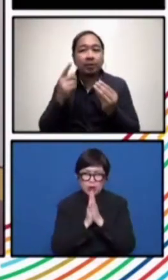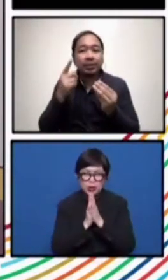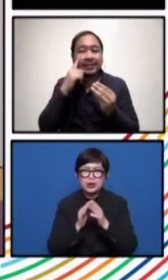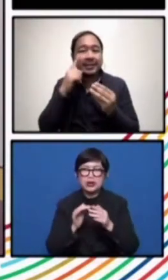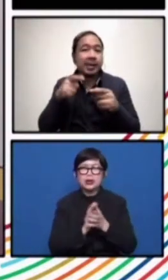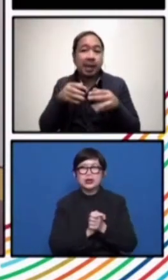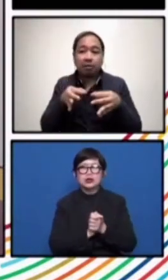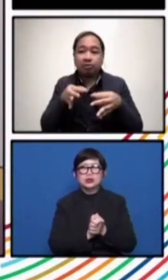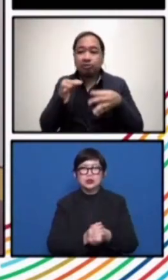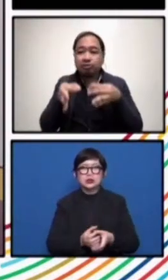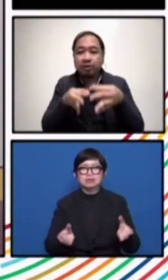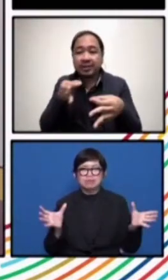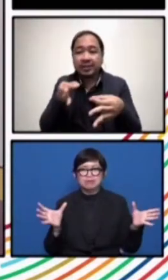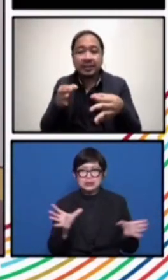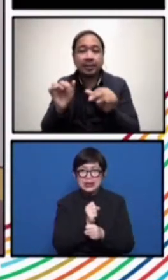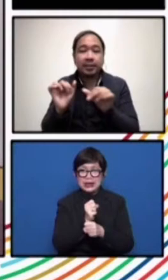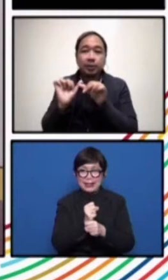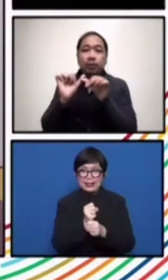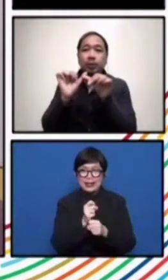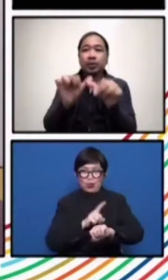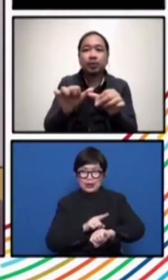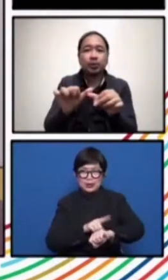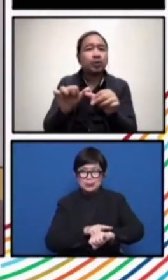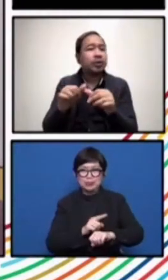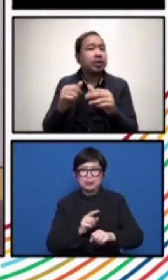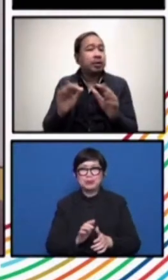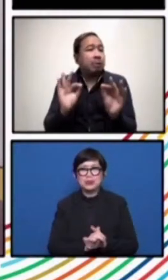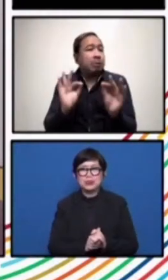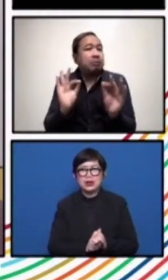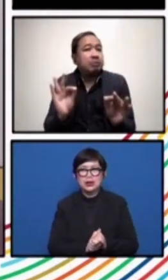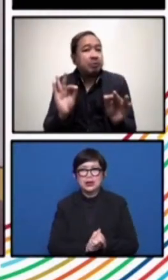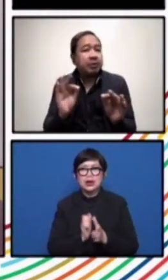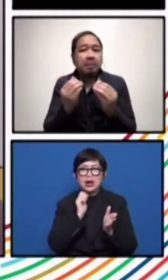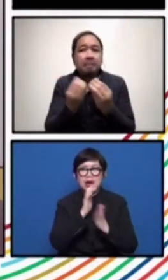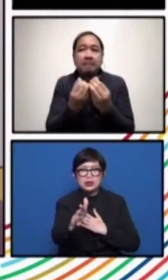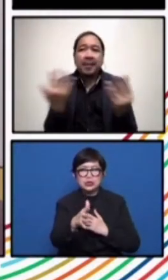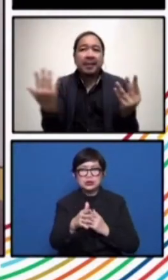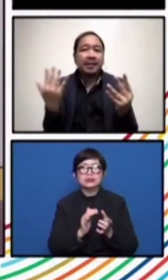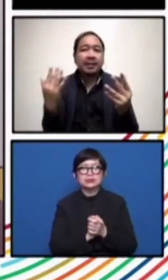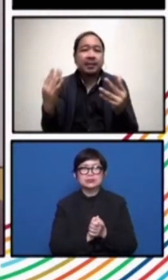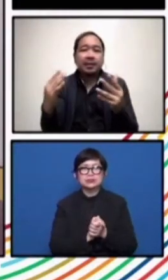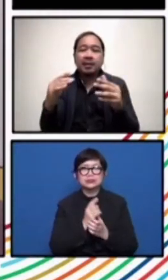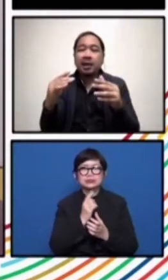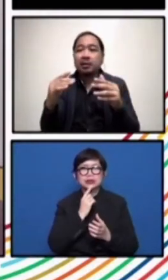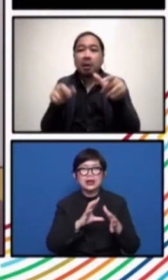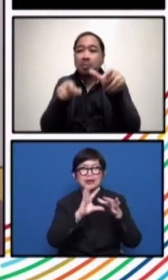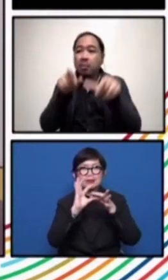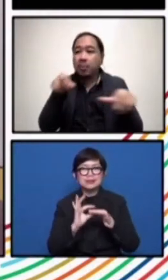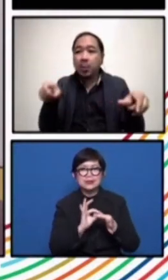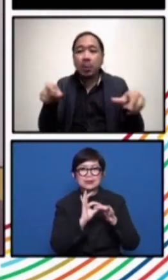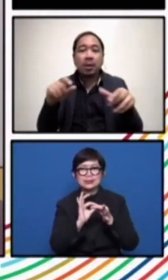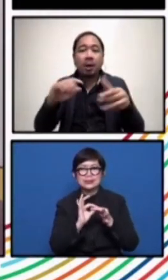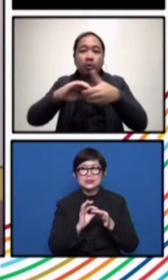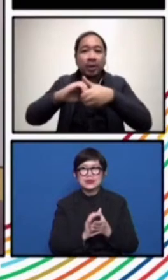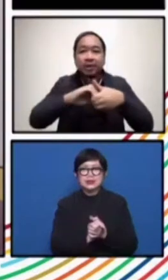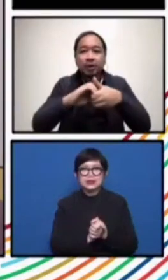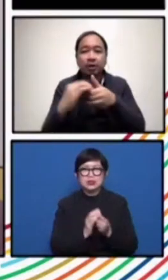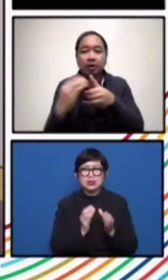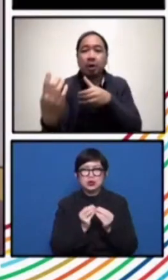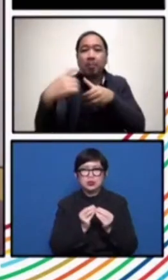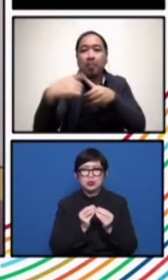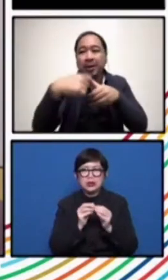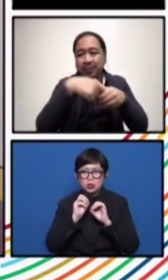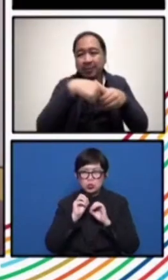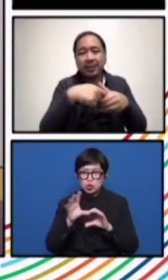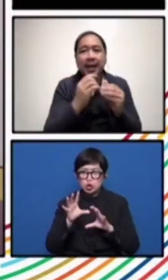we are continuing with practical multisexual partnership to make the right real and to comply with article number nine on